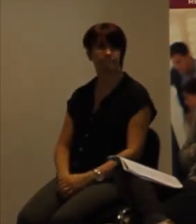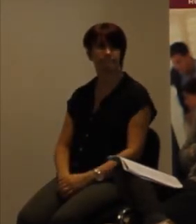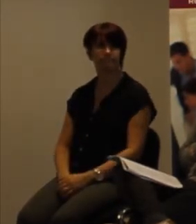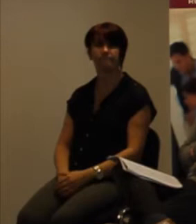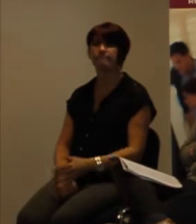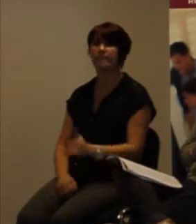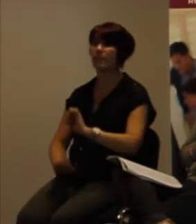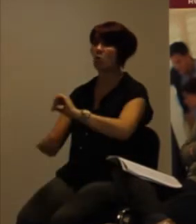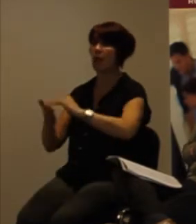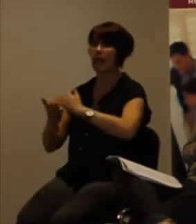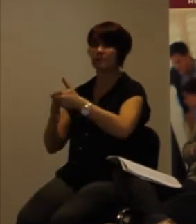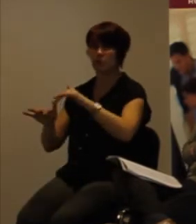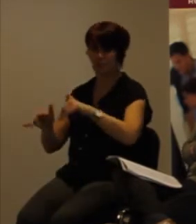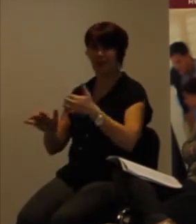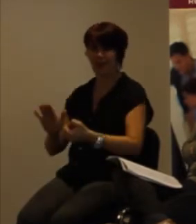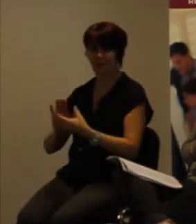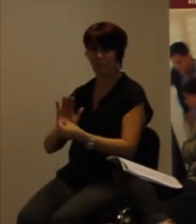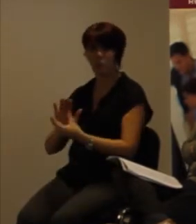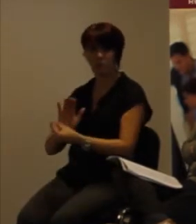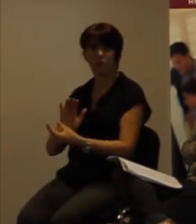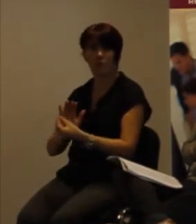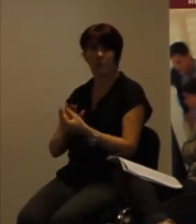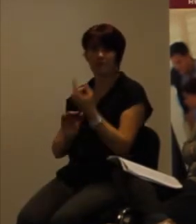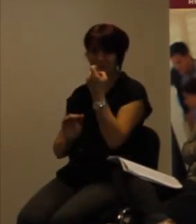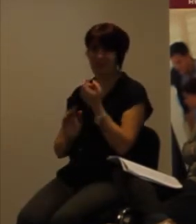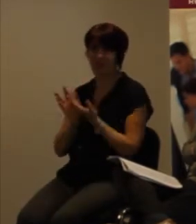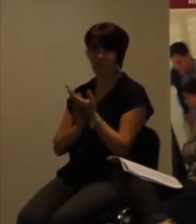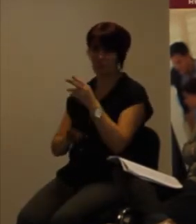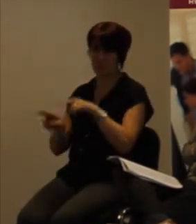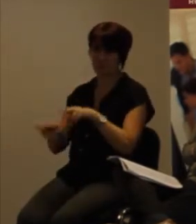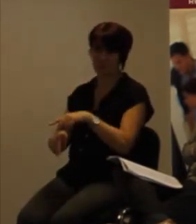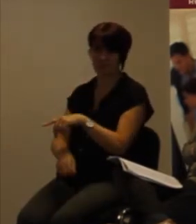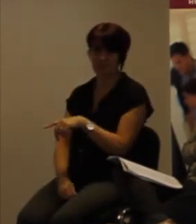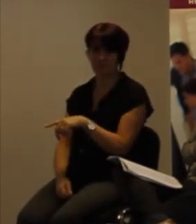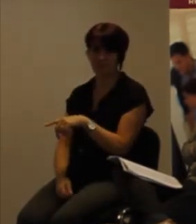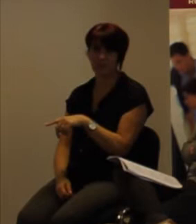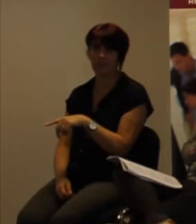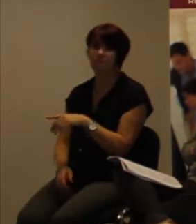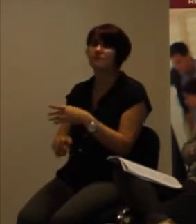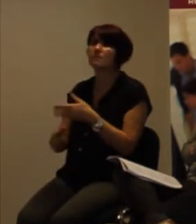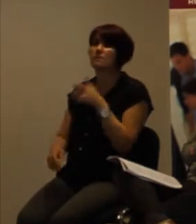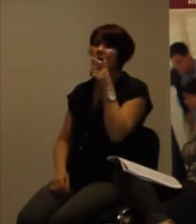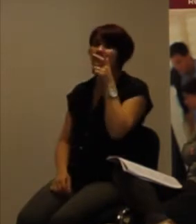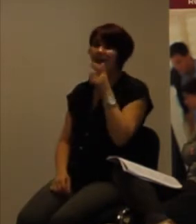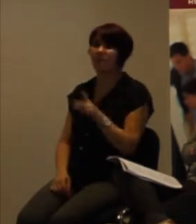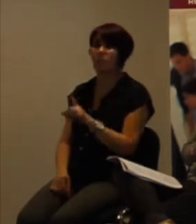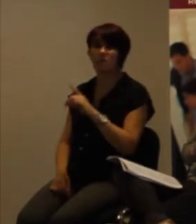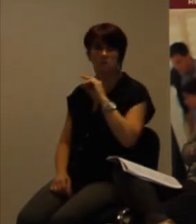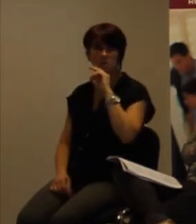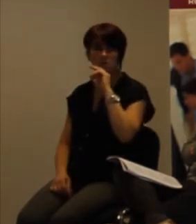laptops or computer equipment that you're using, which may be used in assessment. We should be careful that we do not use